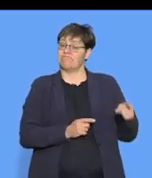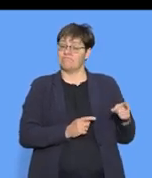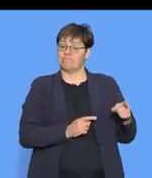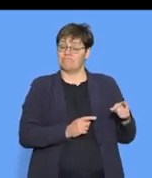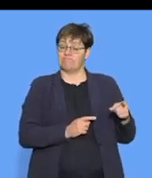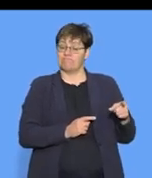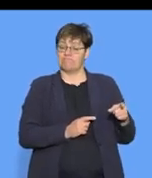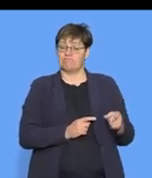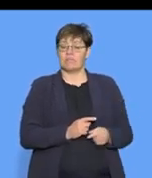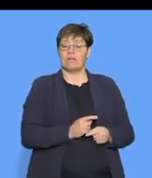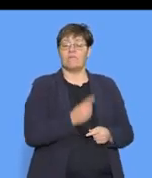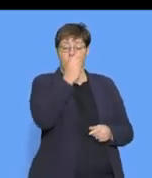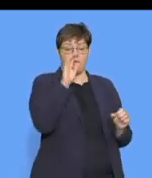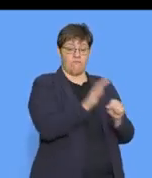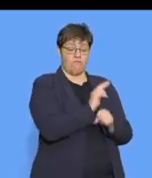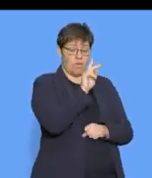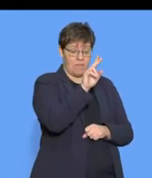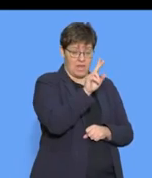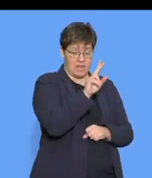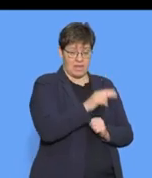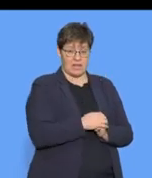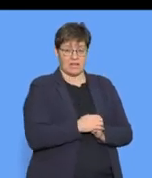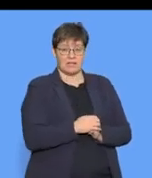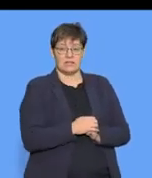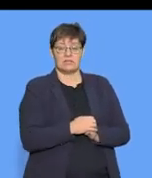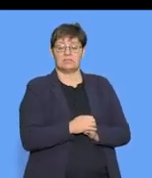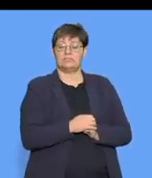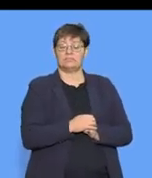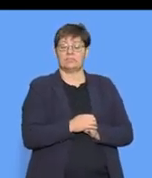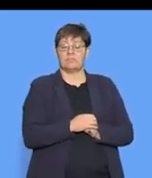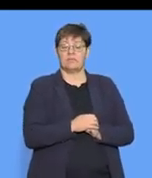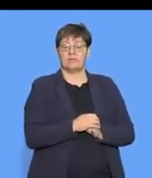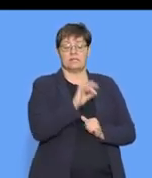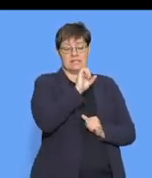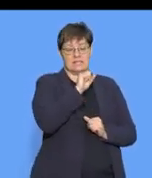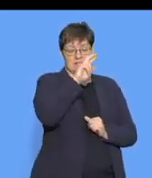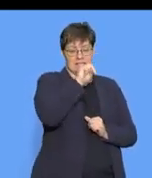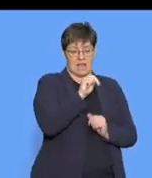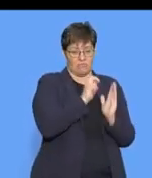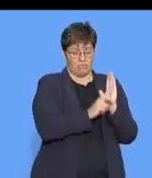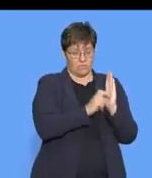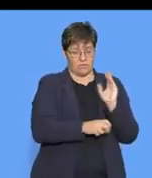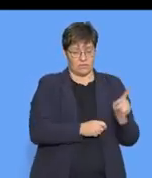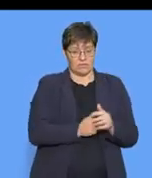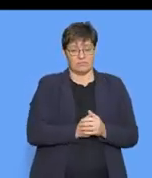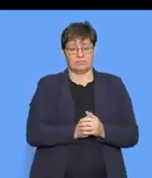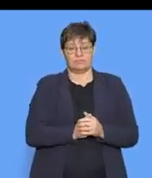This one here, we have one full pair of sides, so it's going to be sine